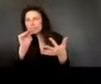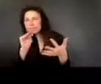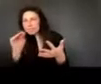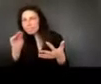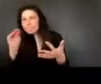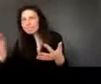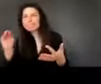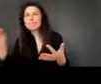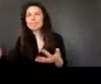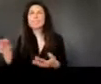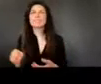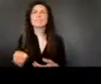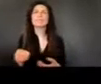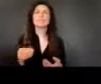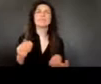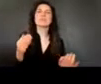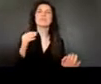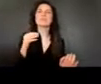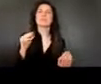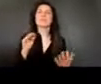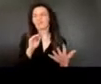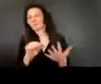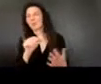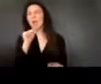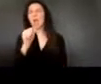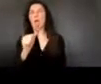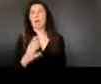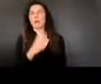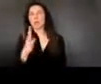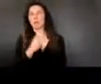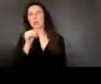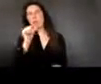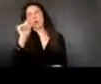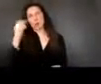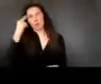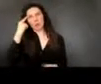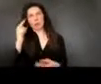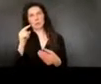the narratives of the non-official narratives, let's say, non-governmental narratives, and so on